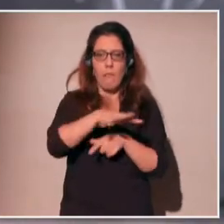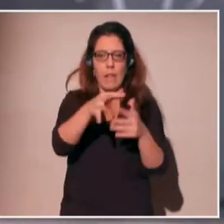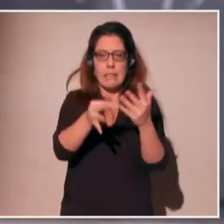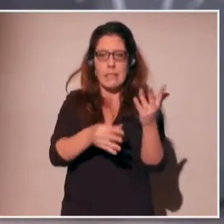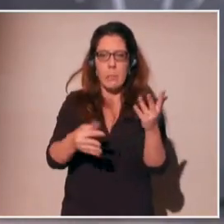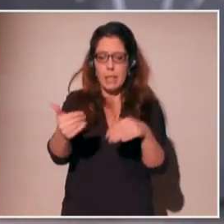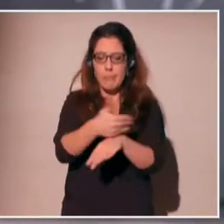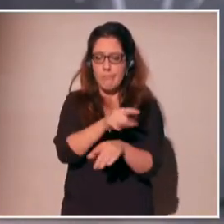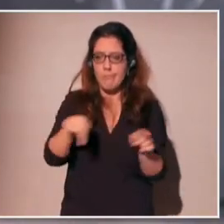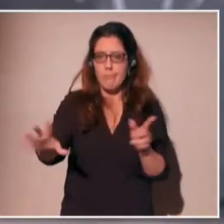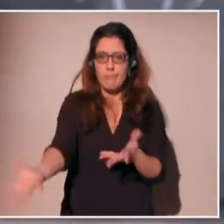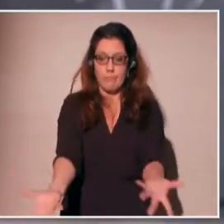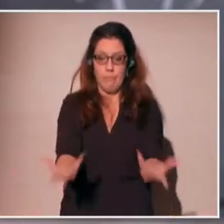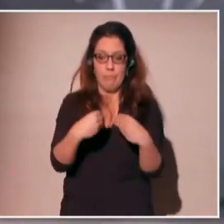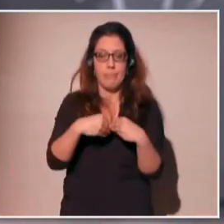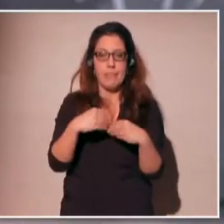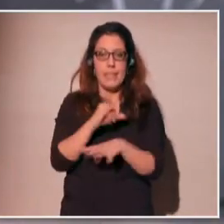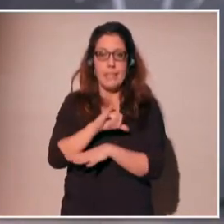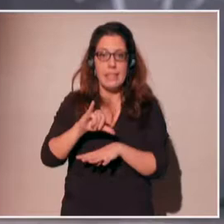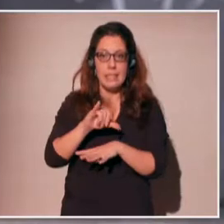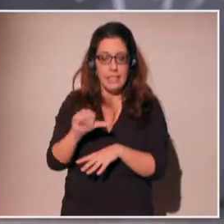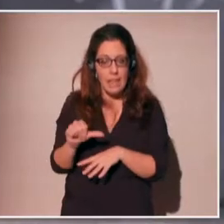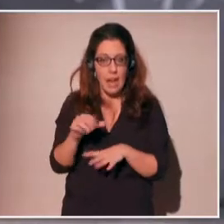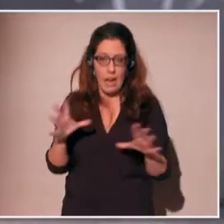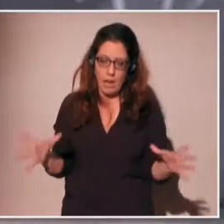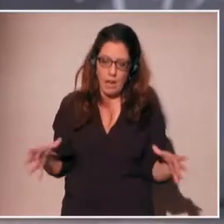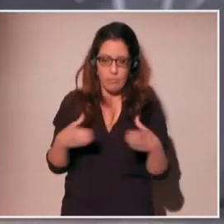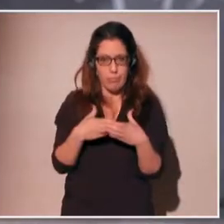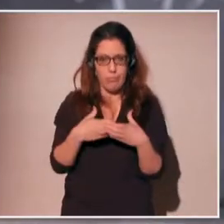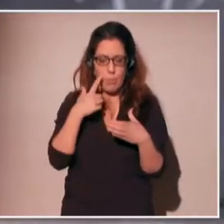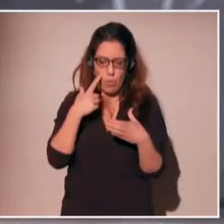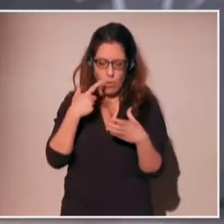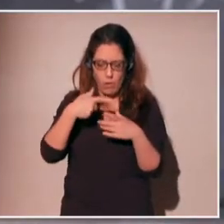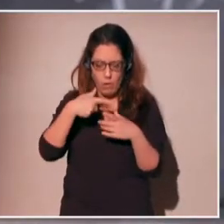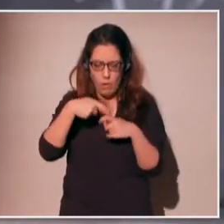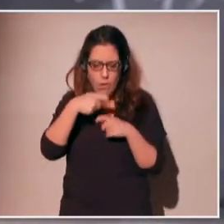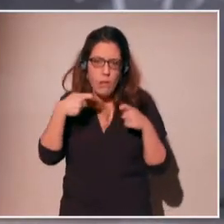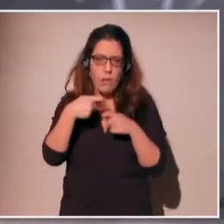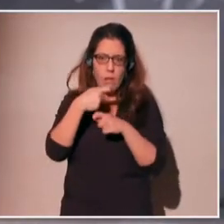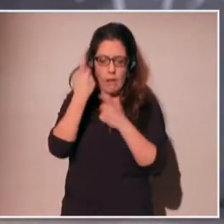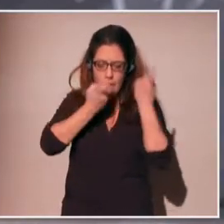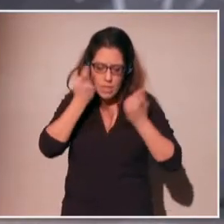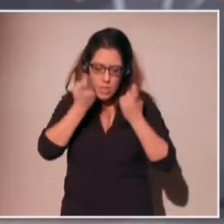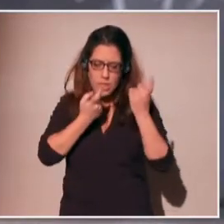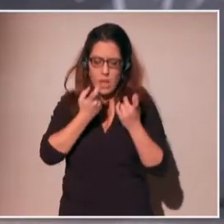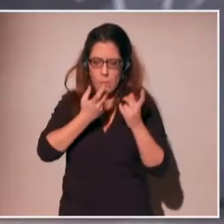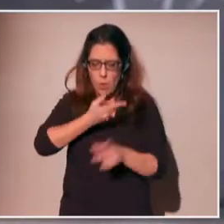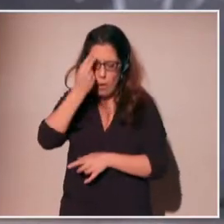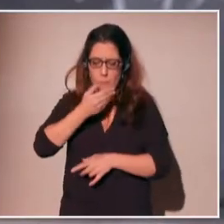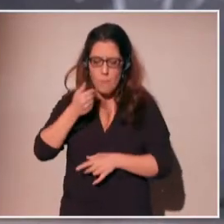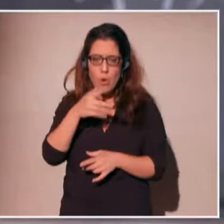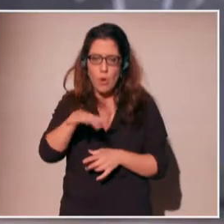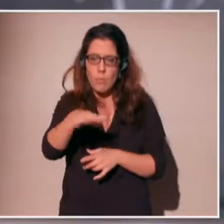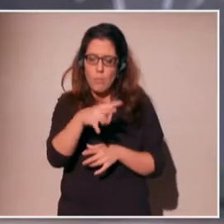together to assess and understand the human ingredients of AI. So these are the